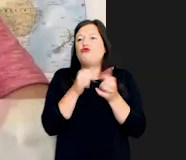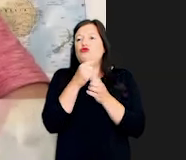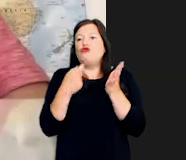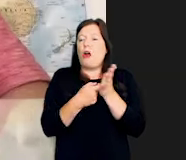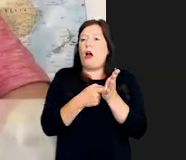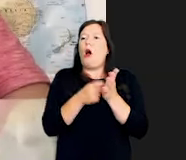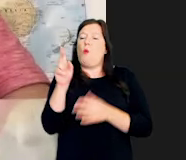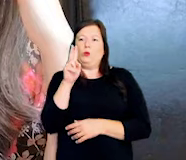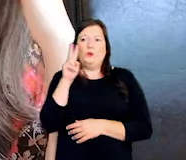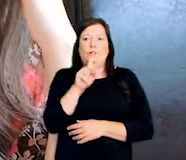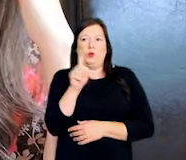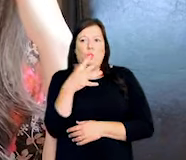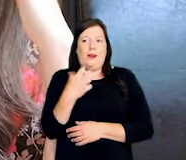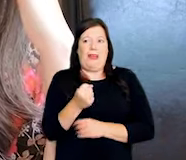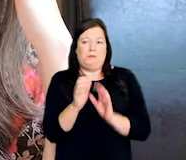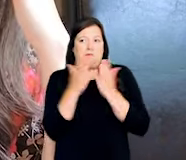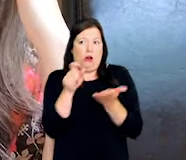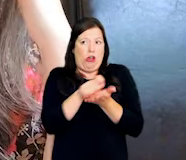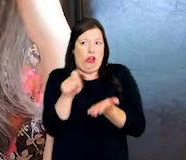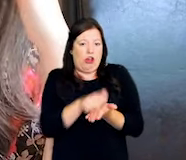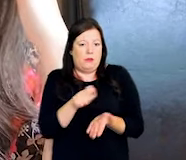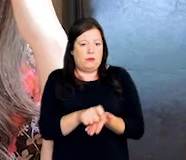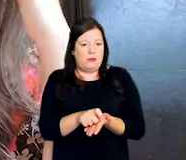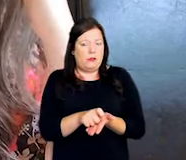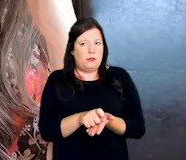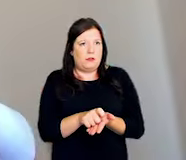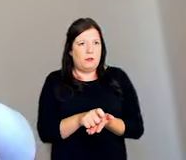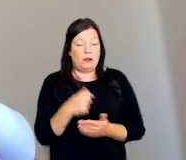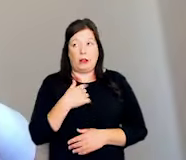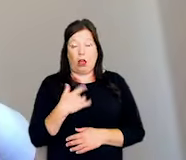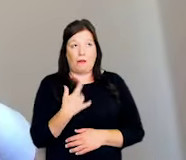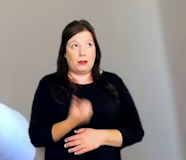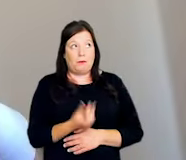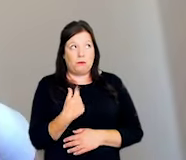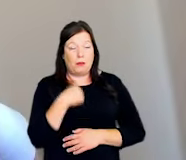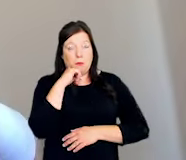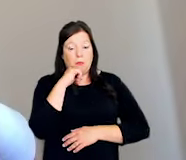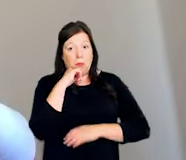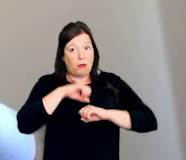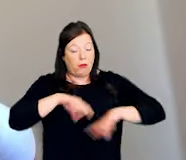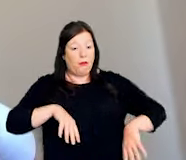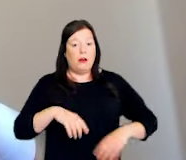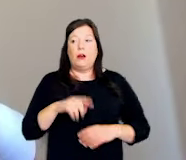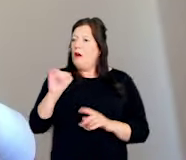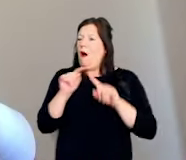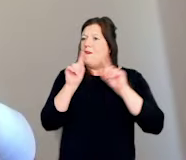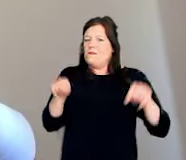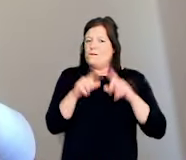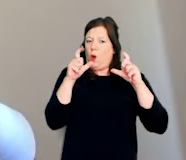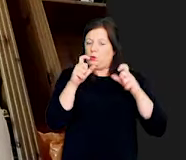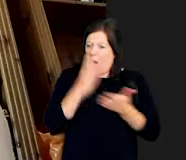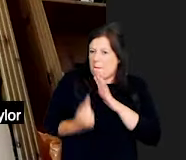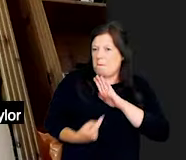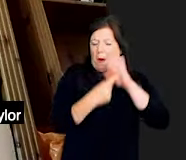You Get book? Is it my will to live? No, a photograph, a very important